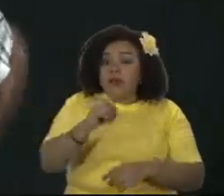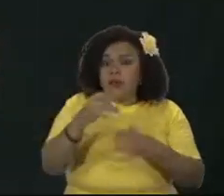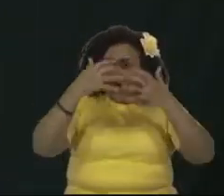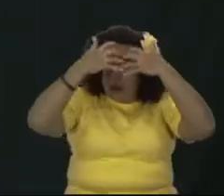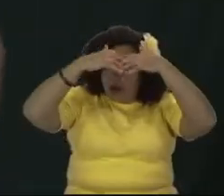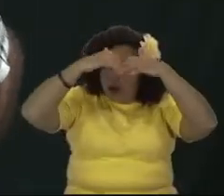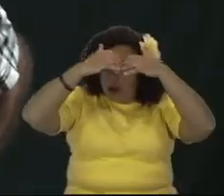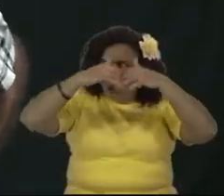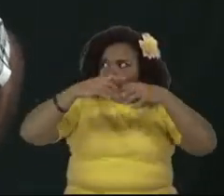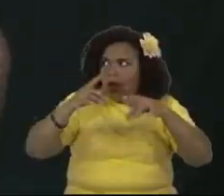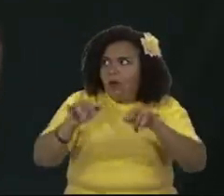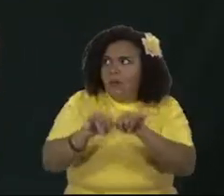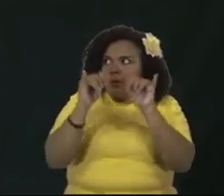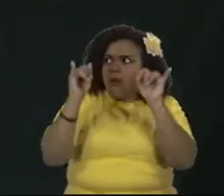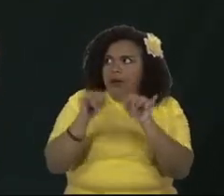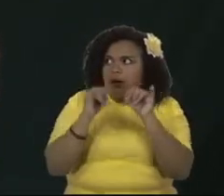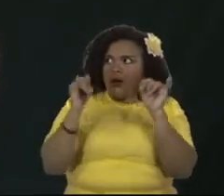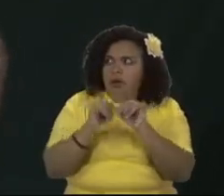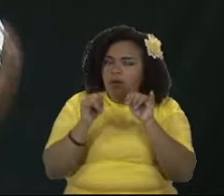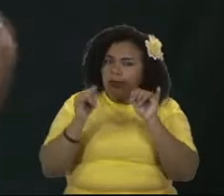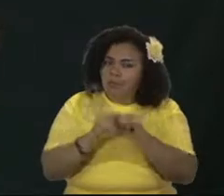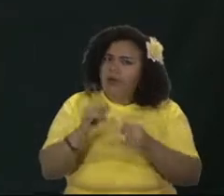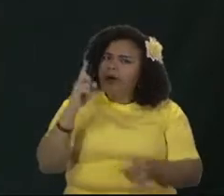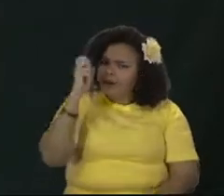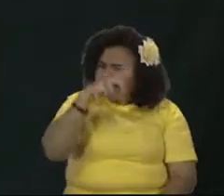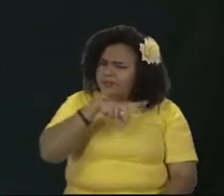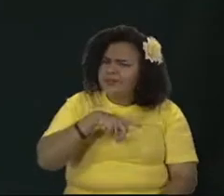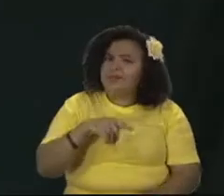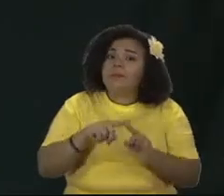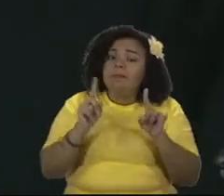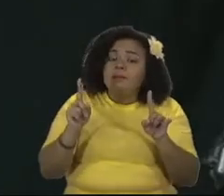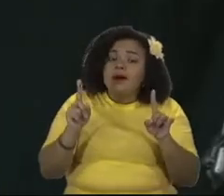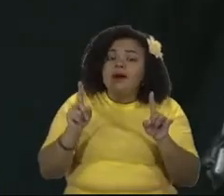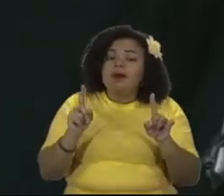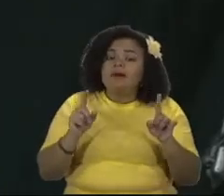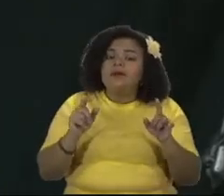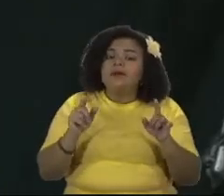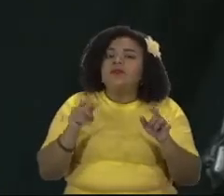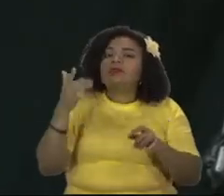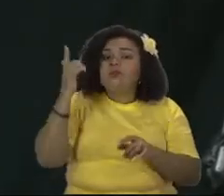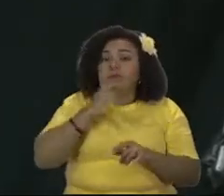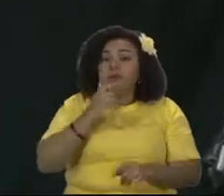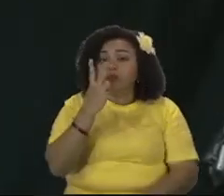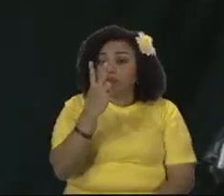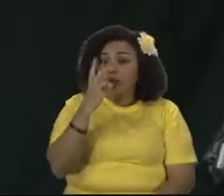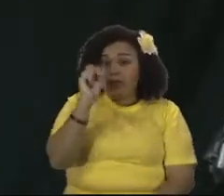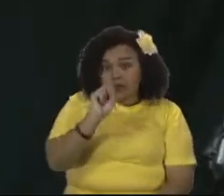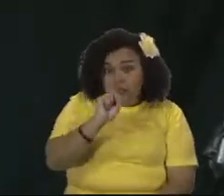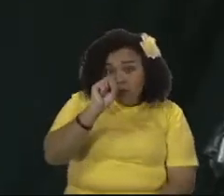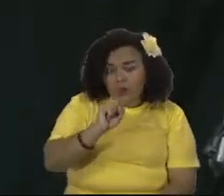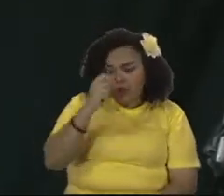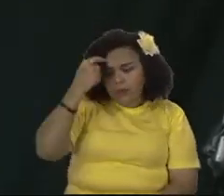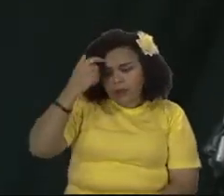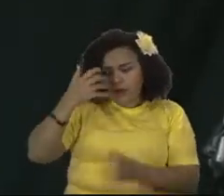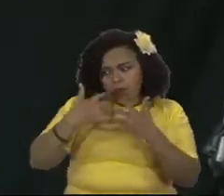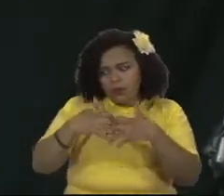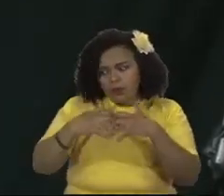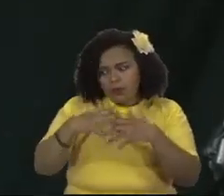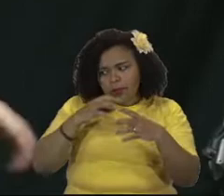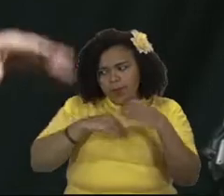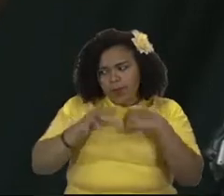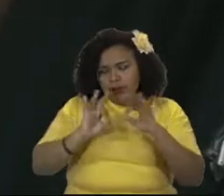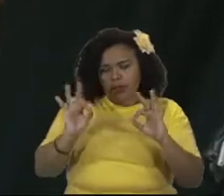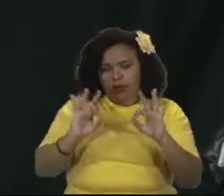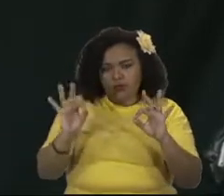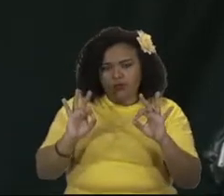If you can't, that you are evil, man. Can you be 2 seconds without having a sin? 5 seconds.